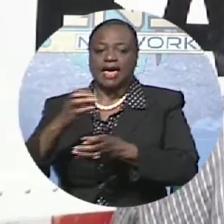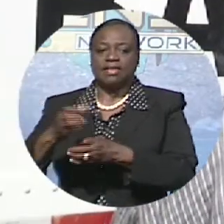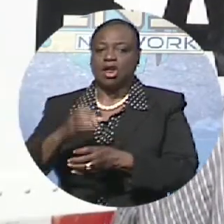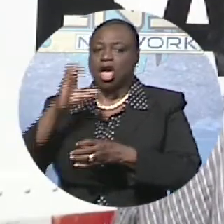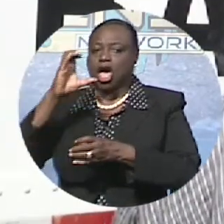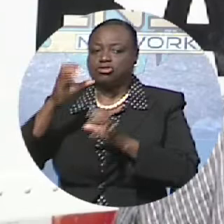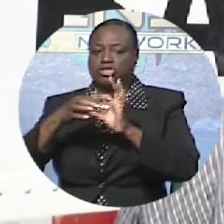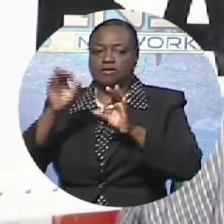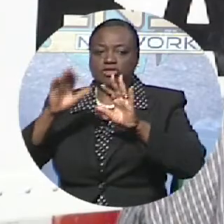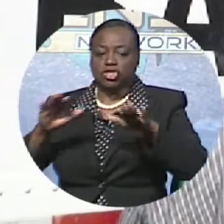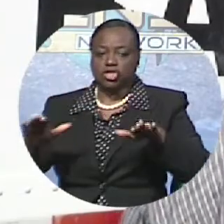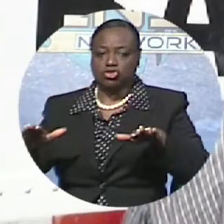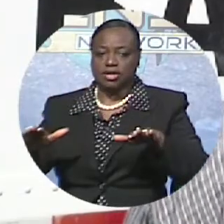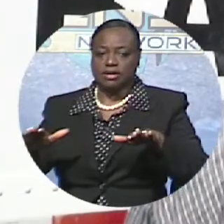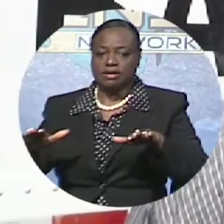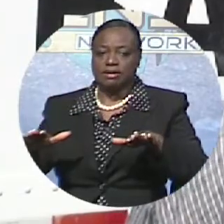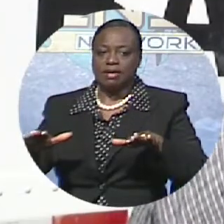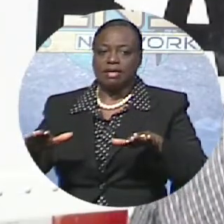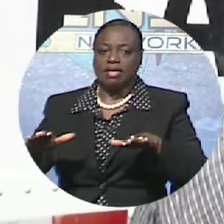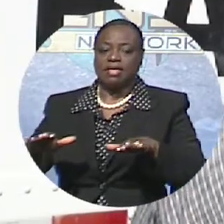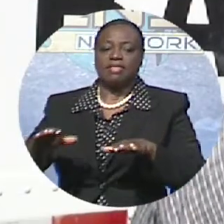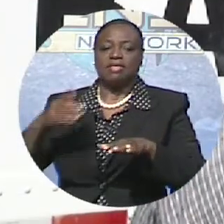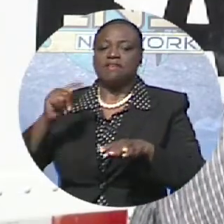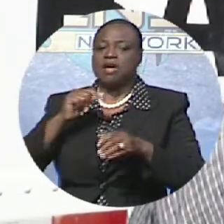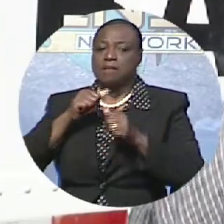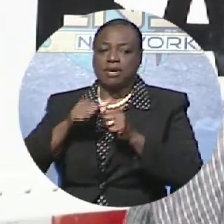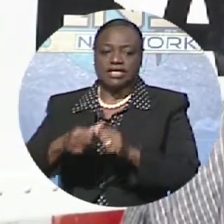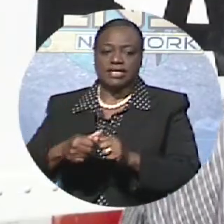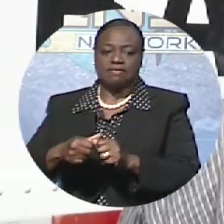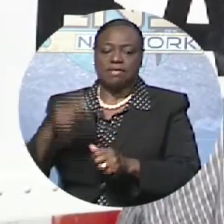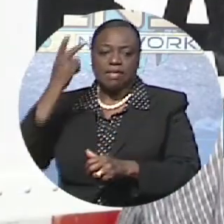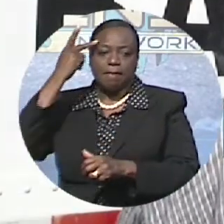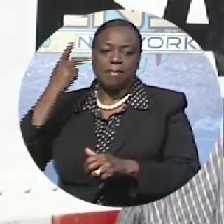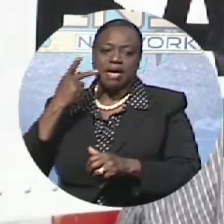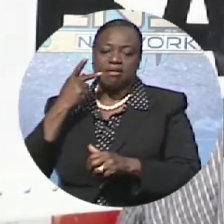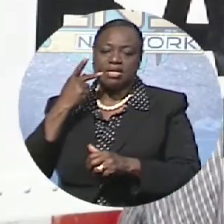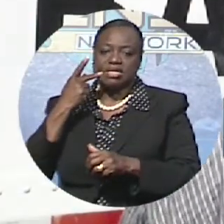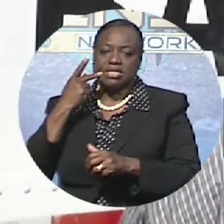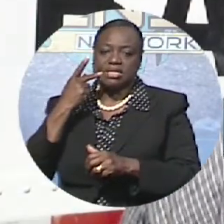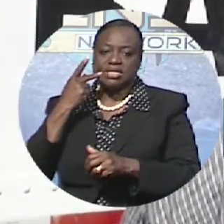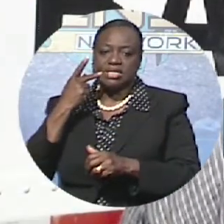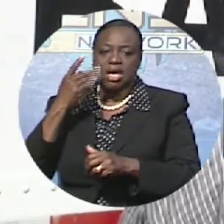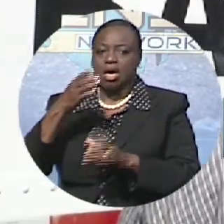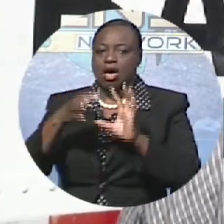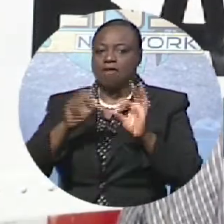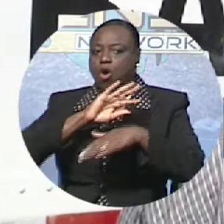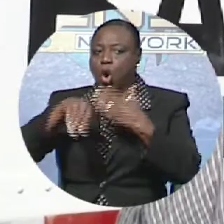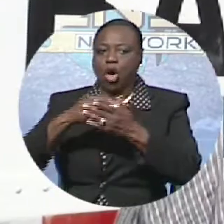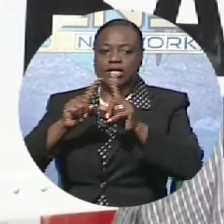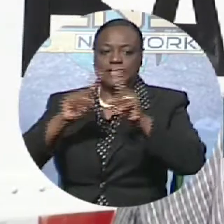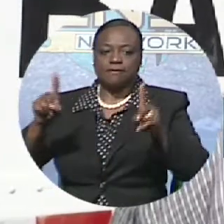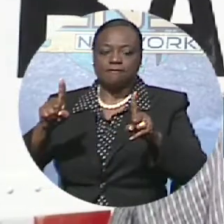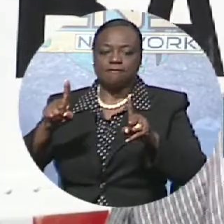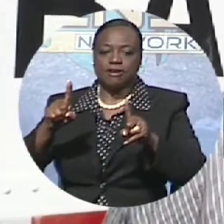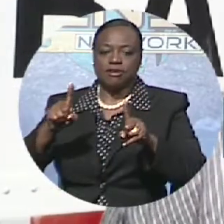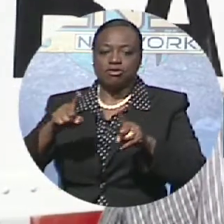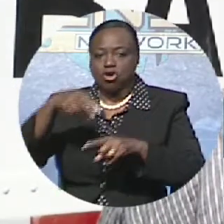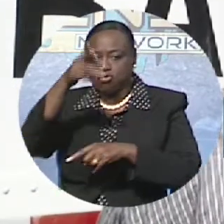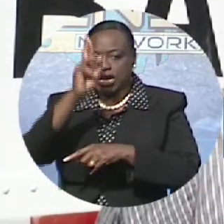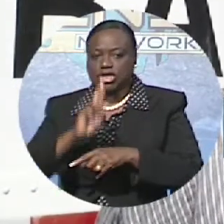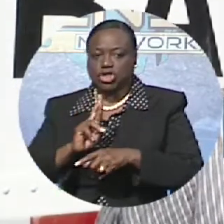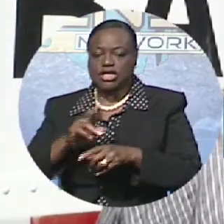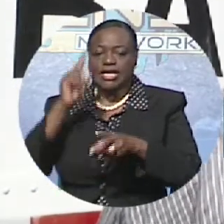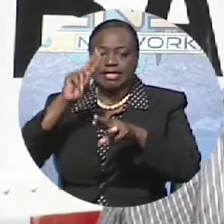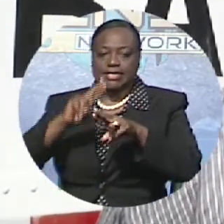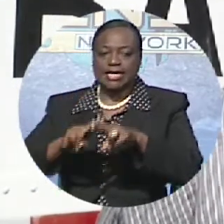and it was so impressive. The parents, children of Hindu background, children of all different persuasions, they sat down